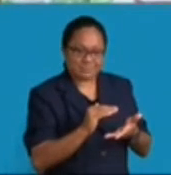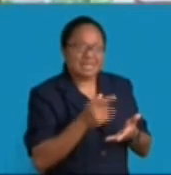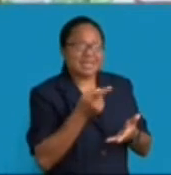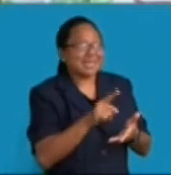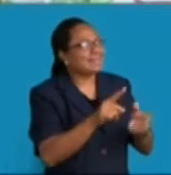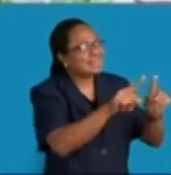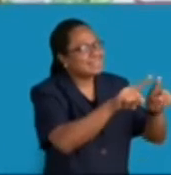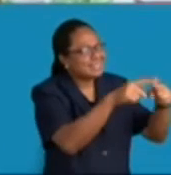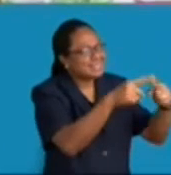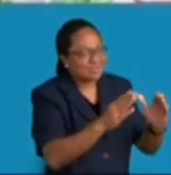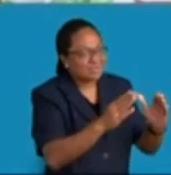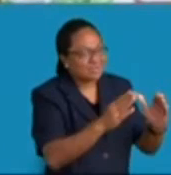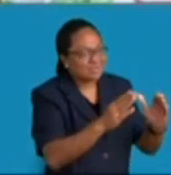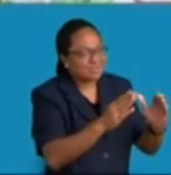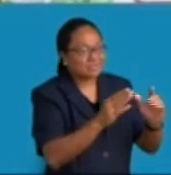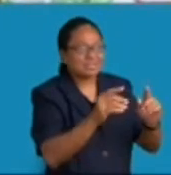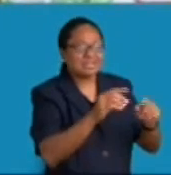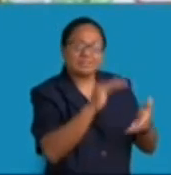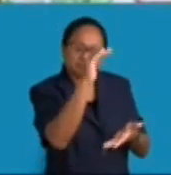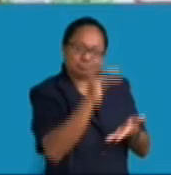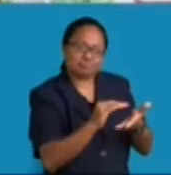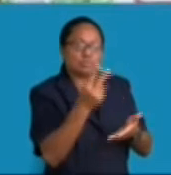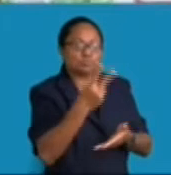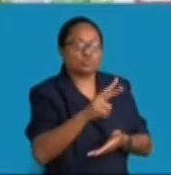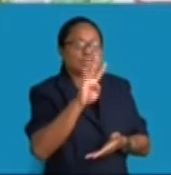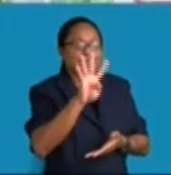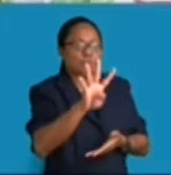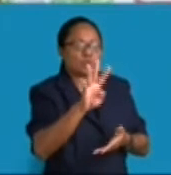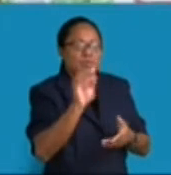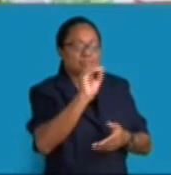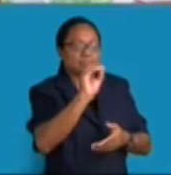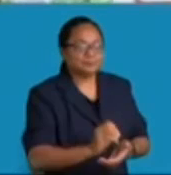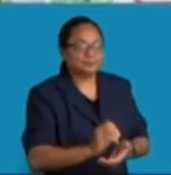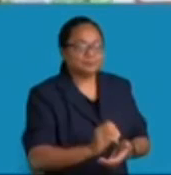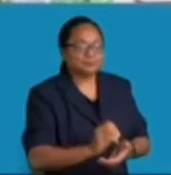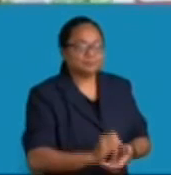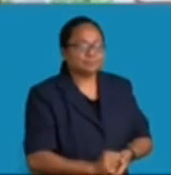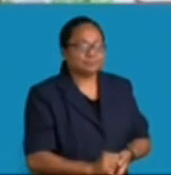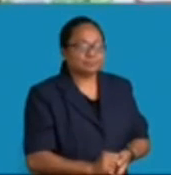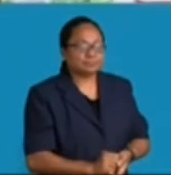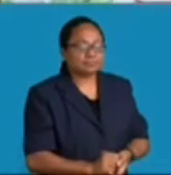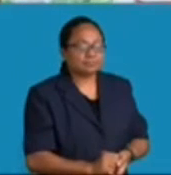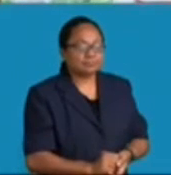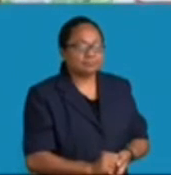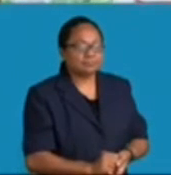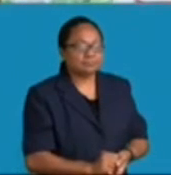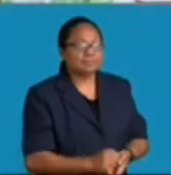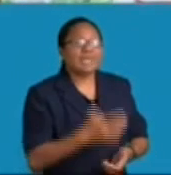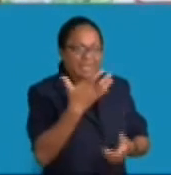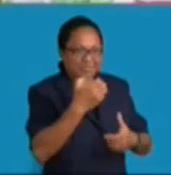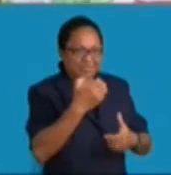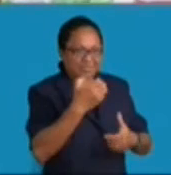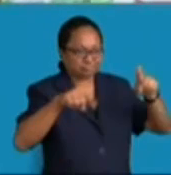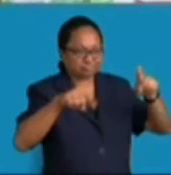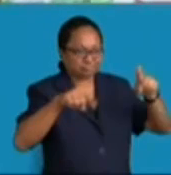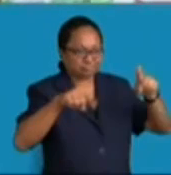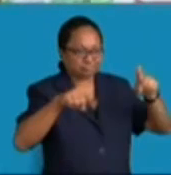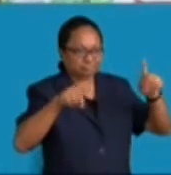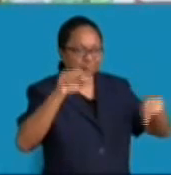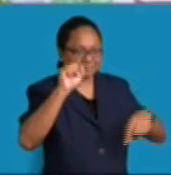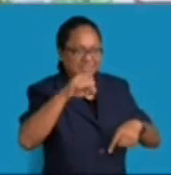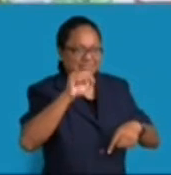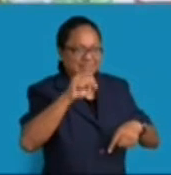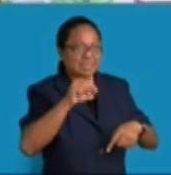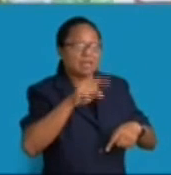property, reduction of 24%. Madam Speaker, while there is a fluctuation in overall crimes,